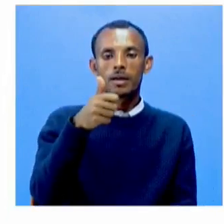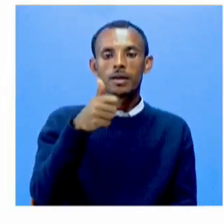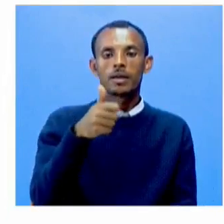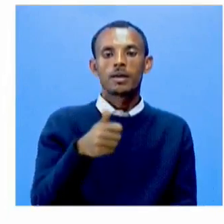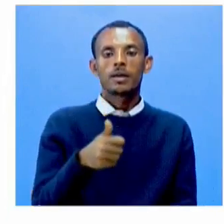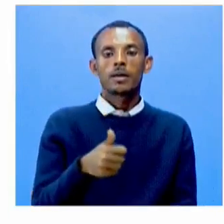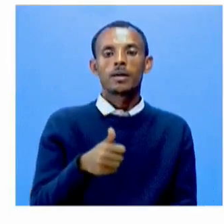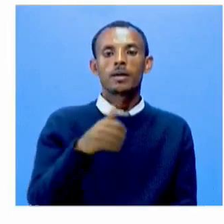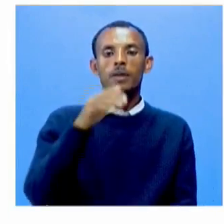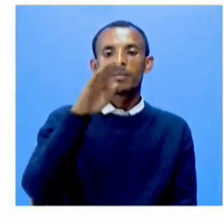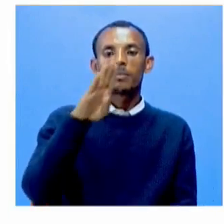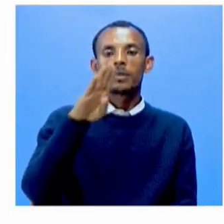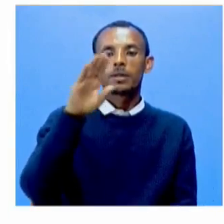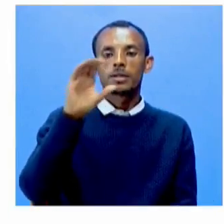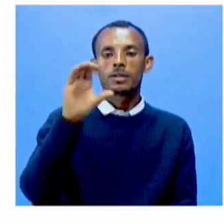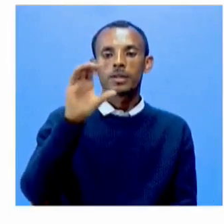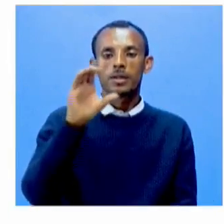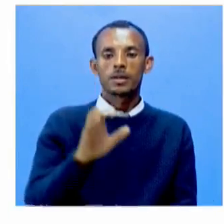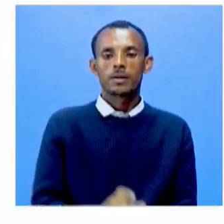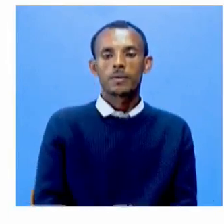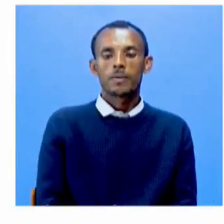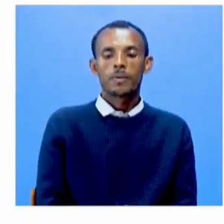ABC. Triangle